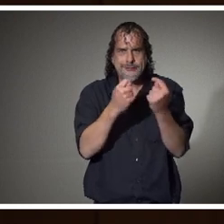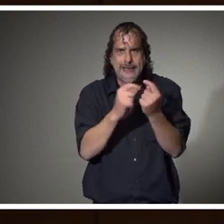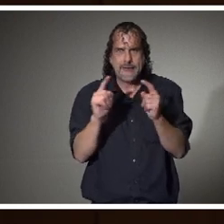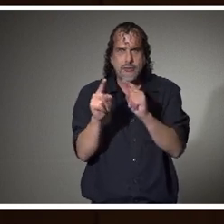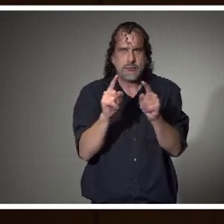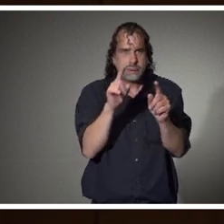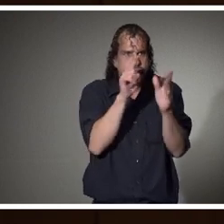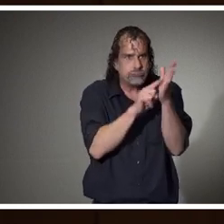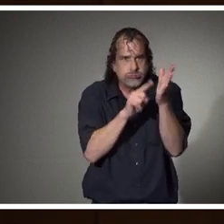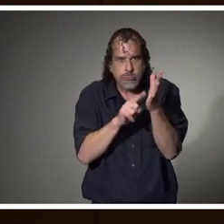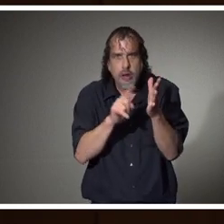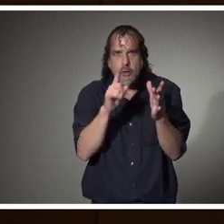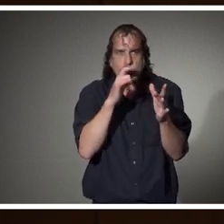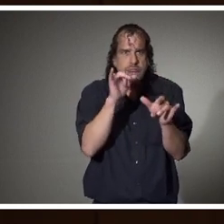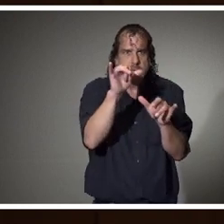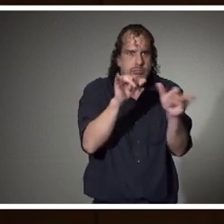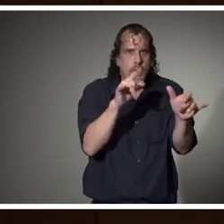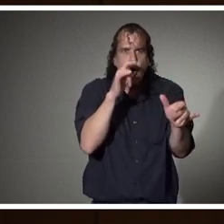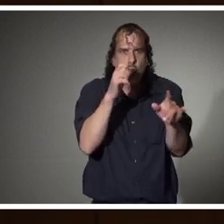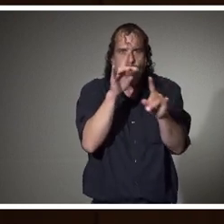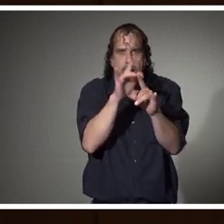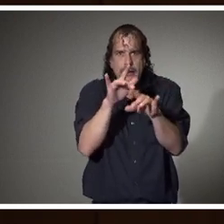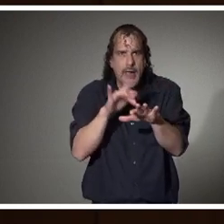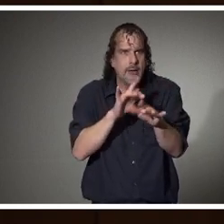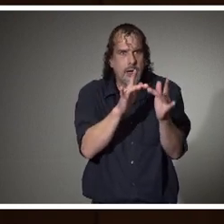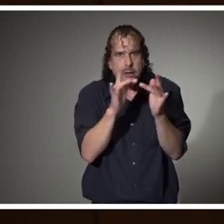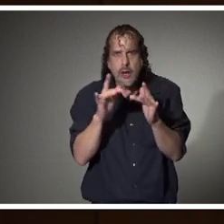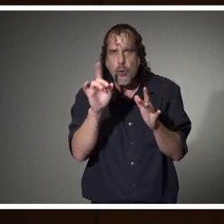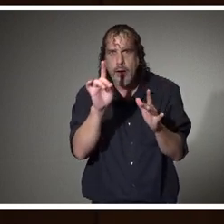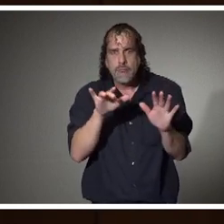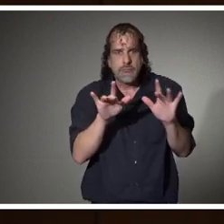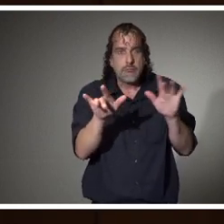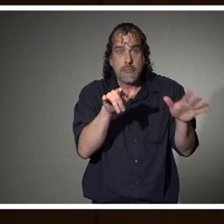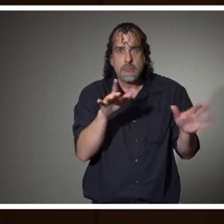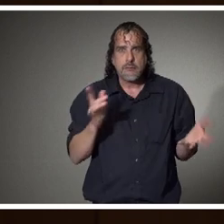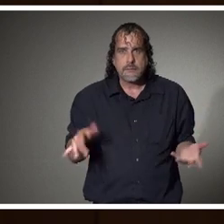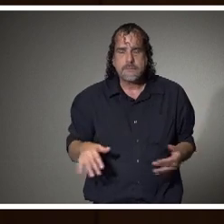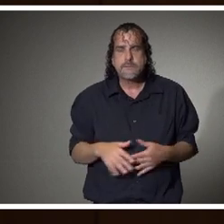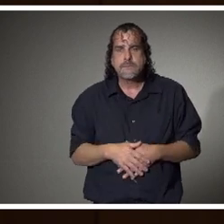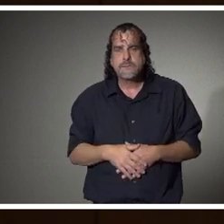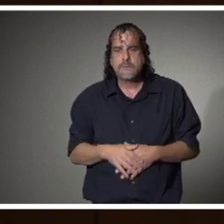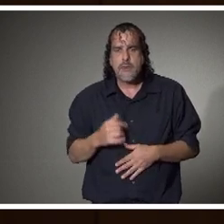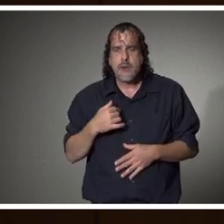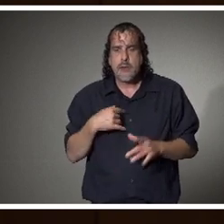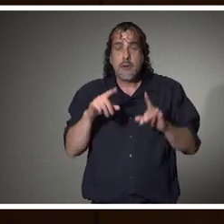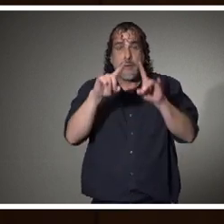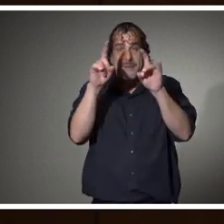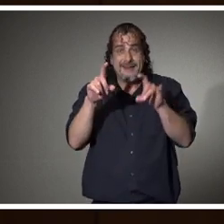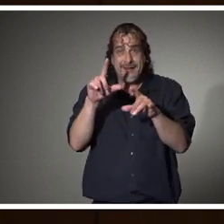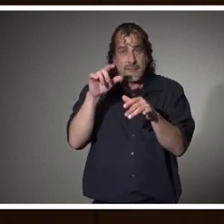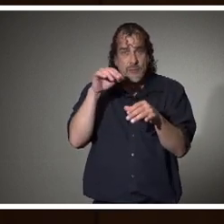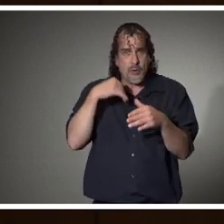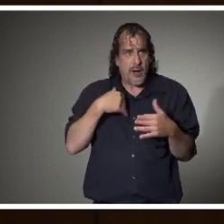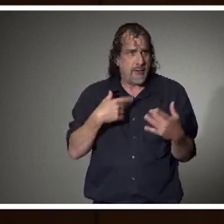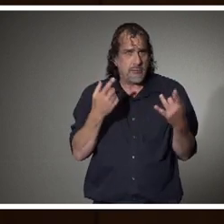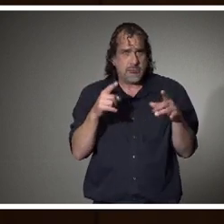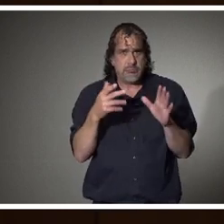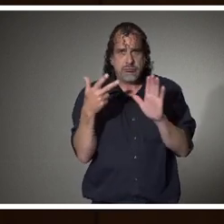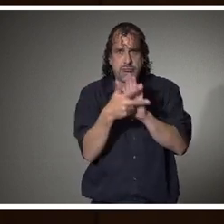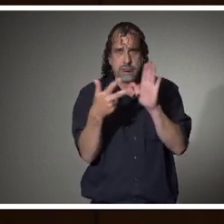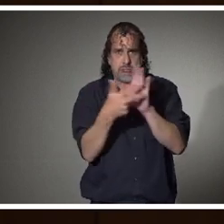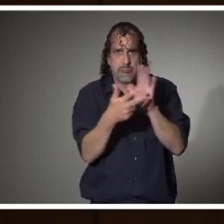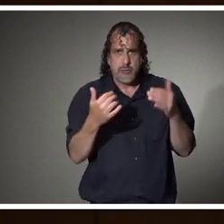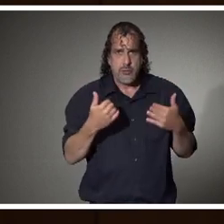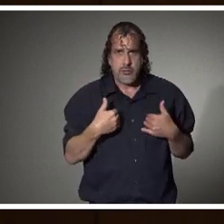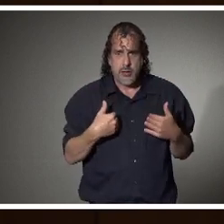outbreak investigation units for that specific area. We are doing a testing event at Leake County and would be very